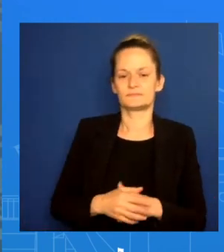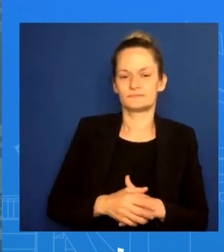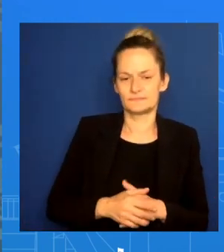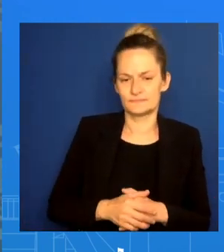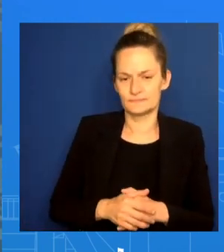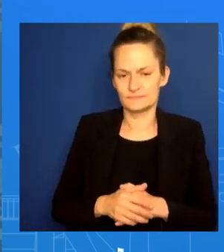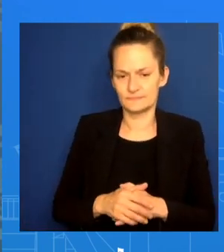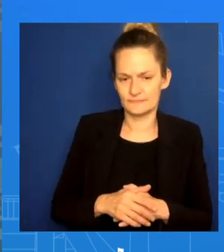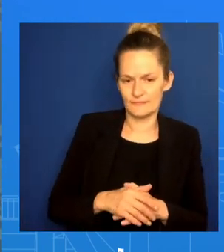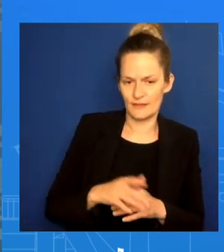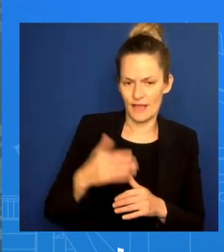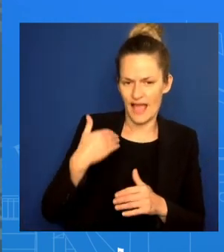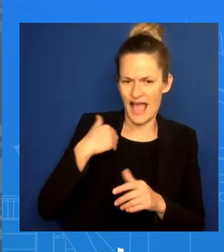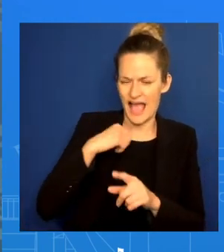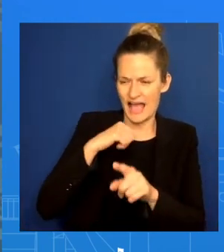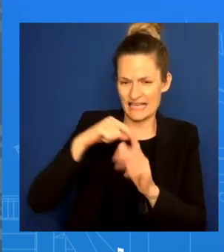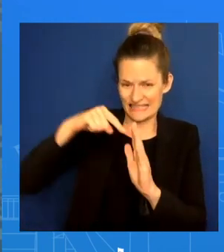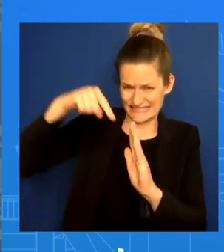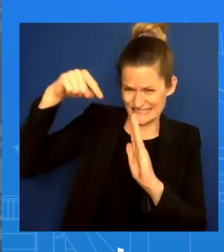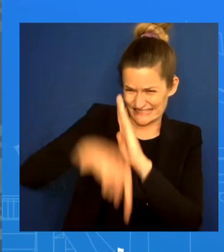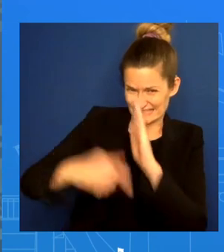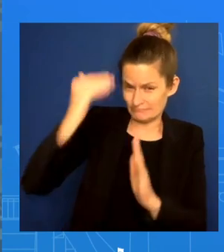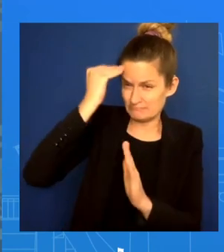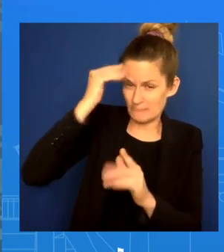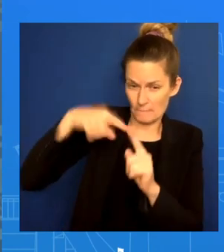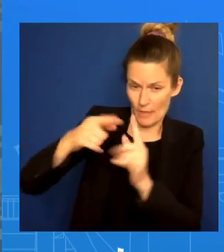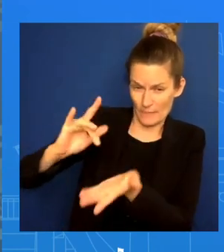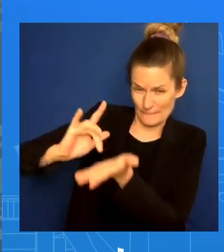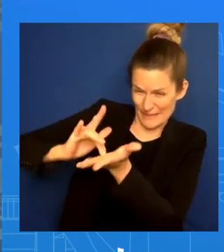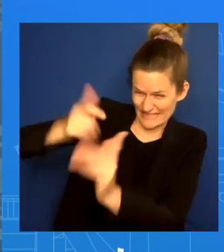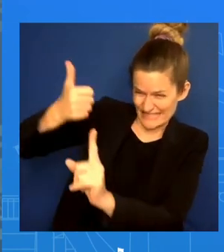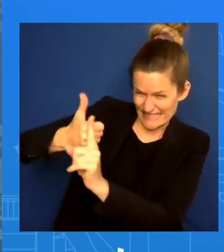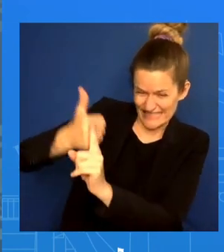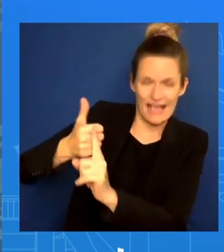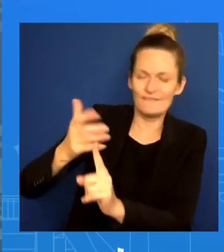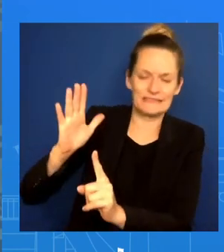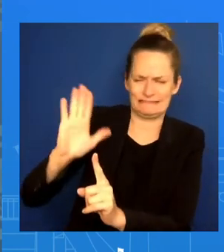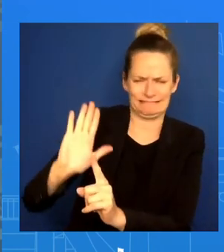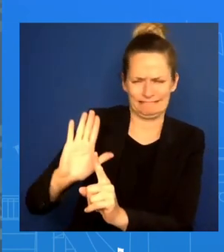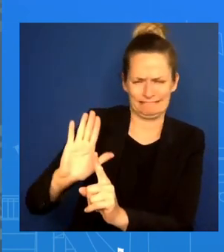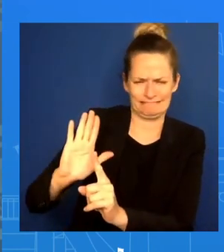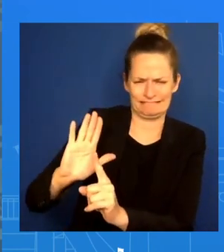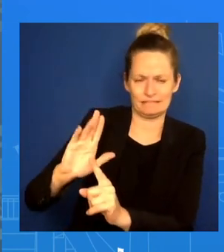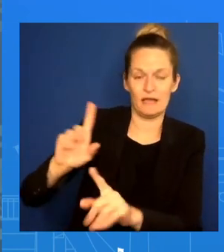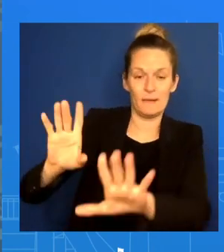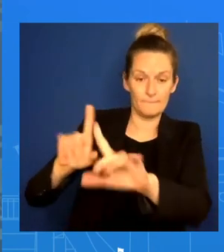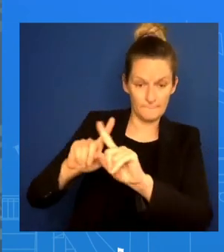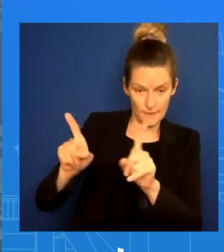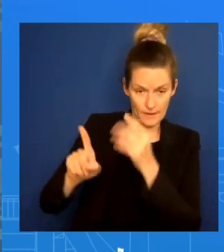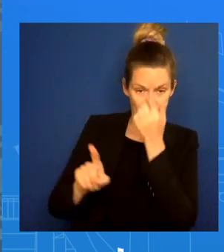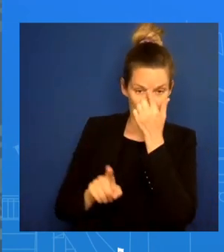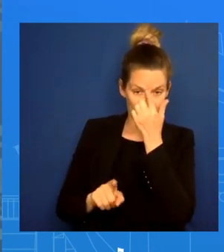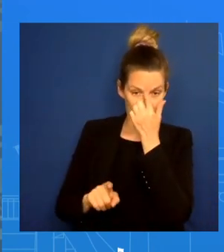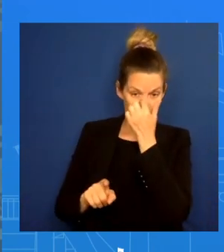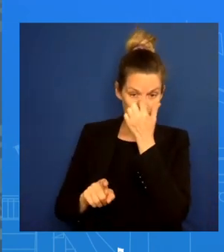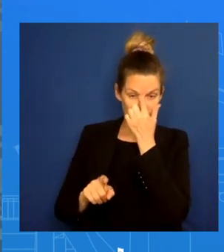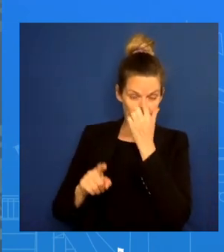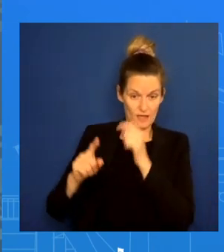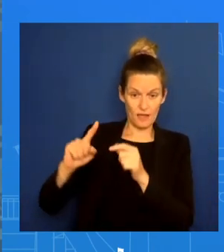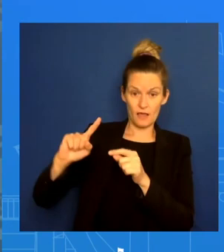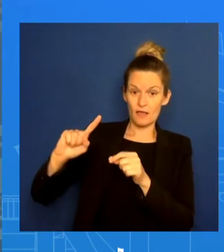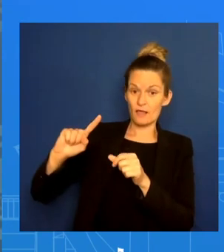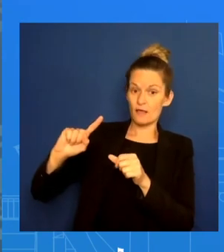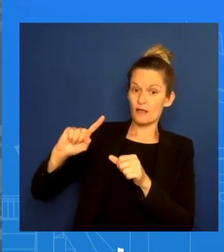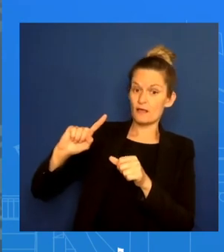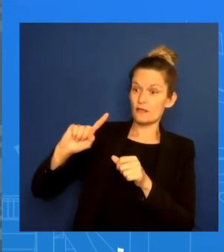but I can tell you that when we learned, so I think the first case was in May at some time, and in June we put